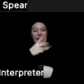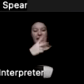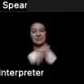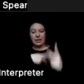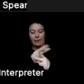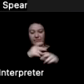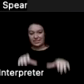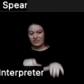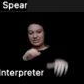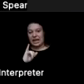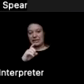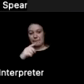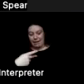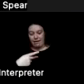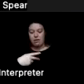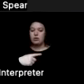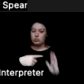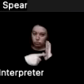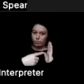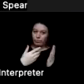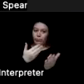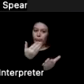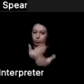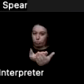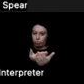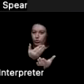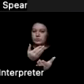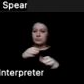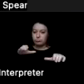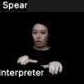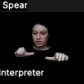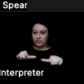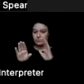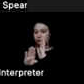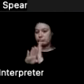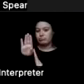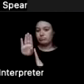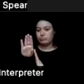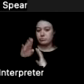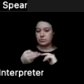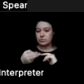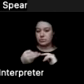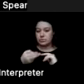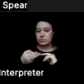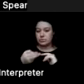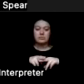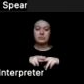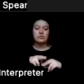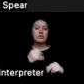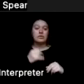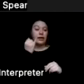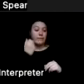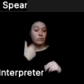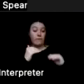increase in productivity. It reduces the number of conflicts with advisors and with peers in research teams,